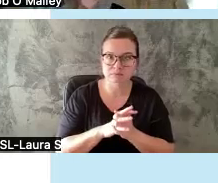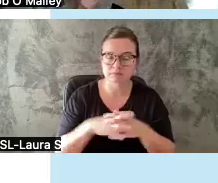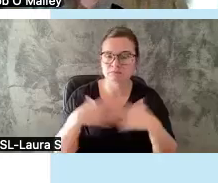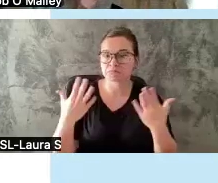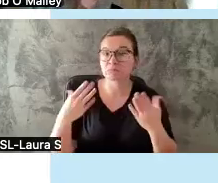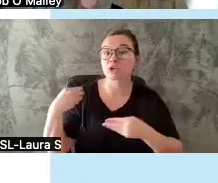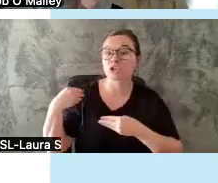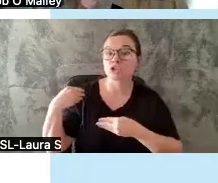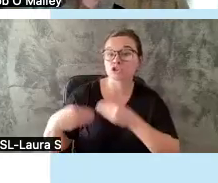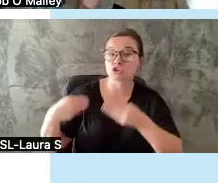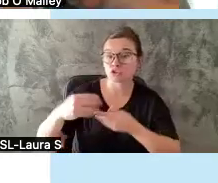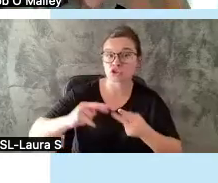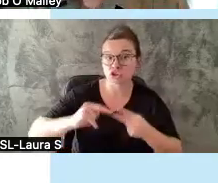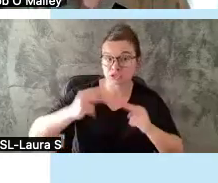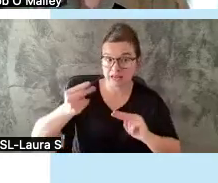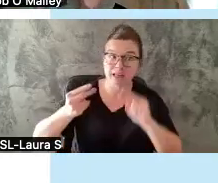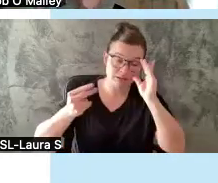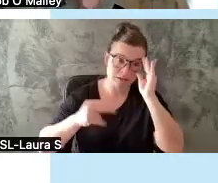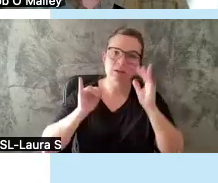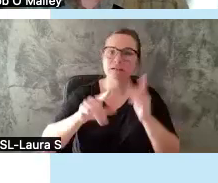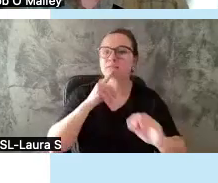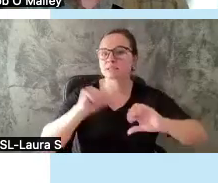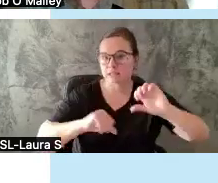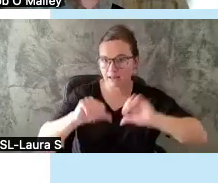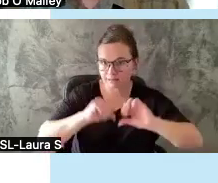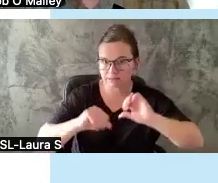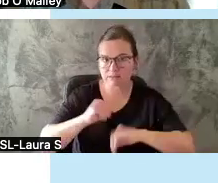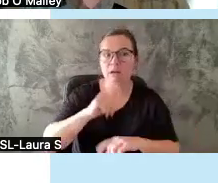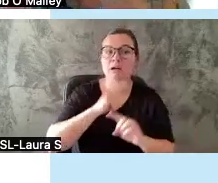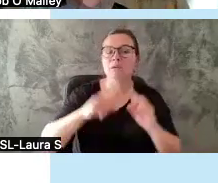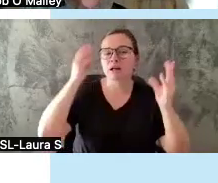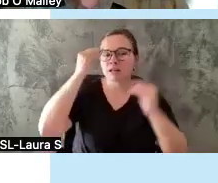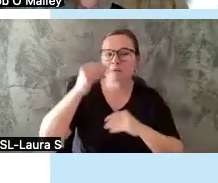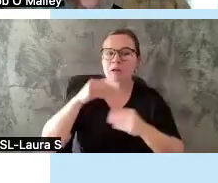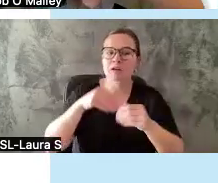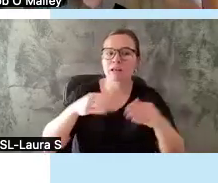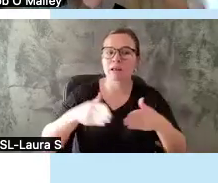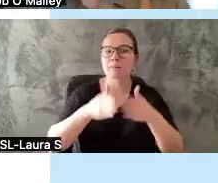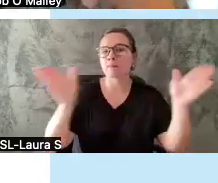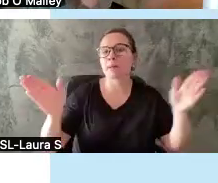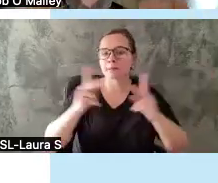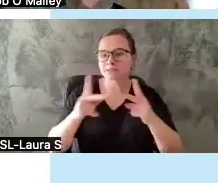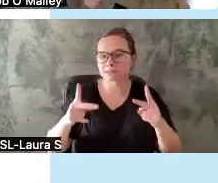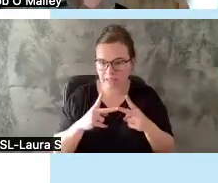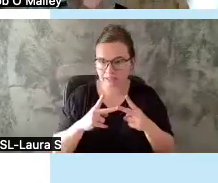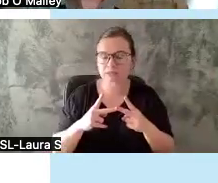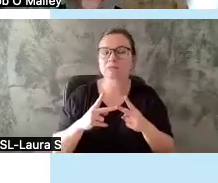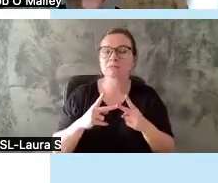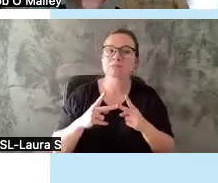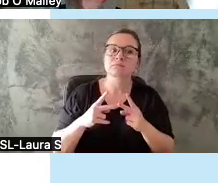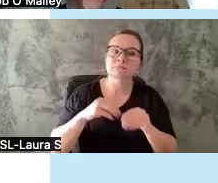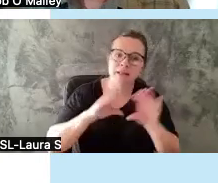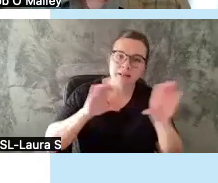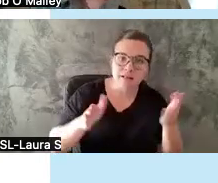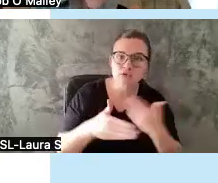genetics is, of course, a science, but when thinking about in public spaces and discourse in